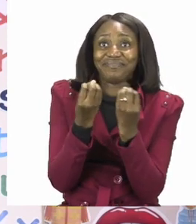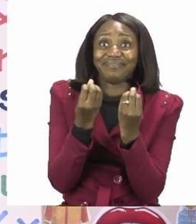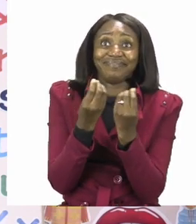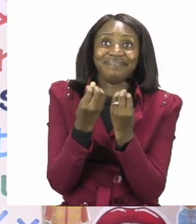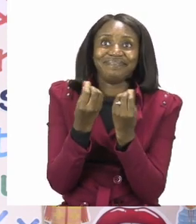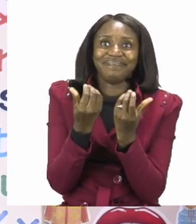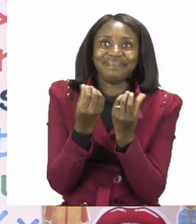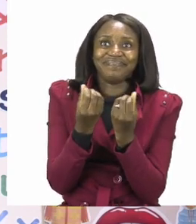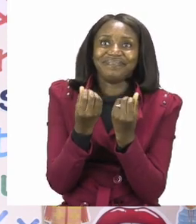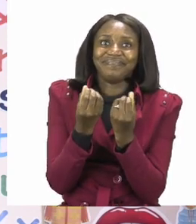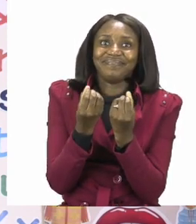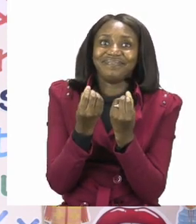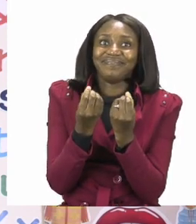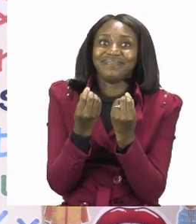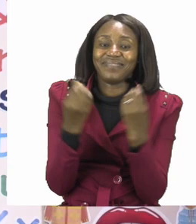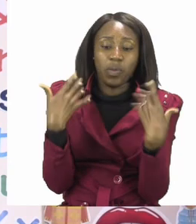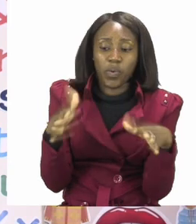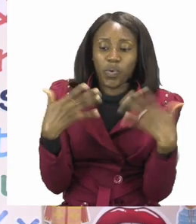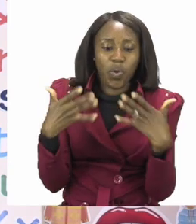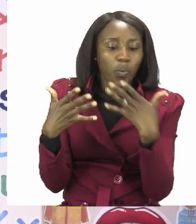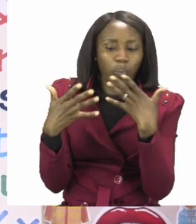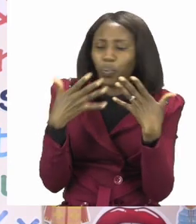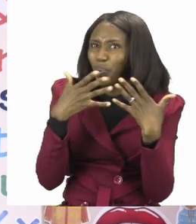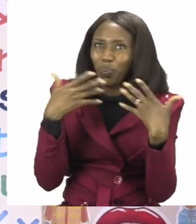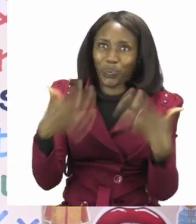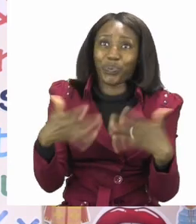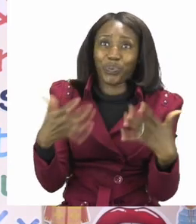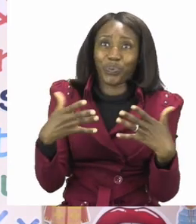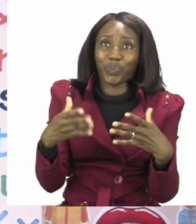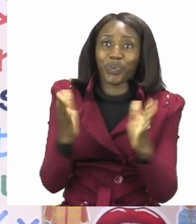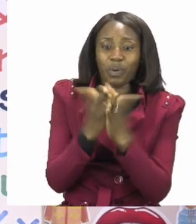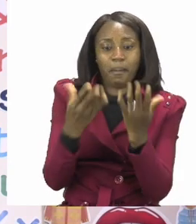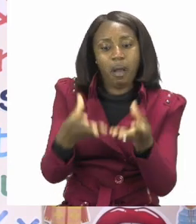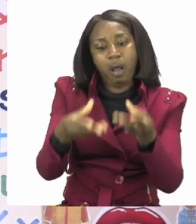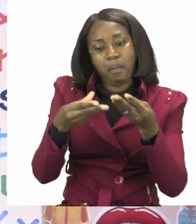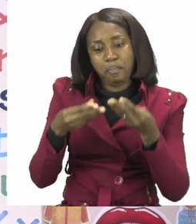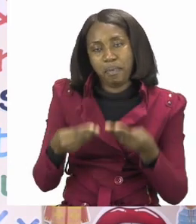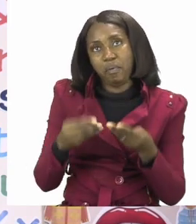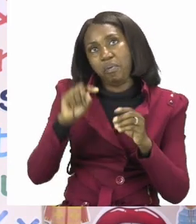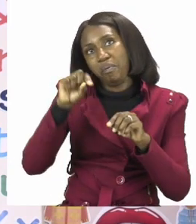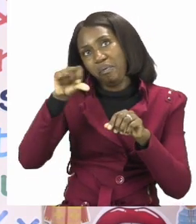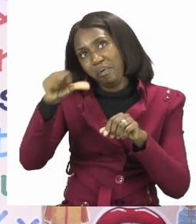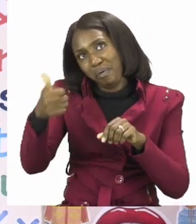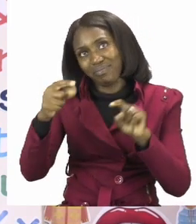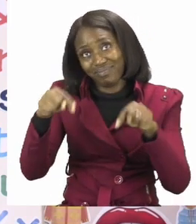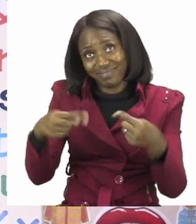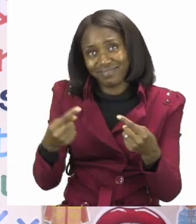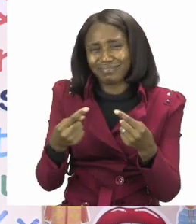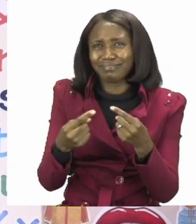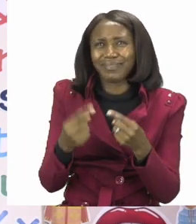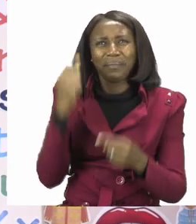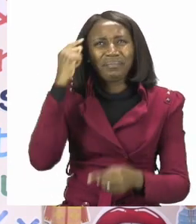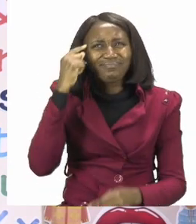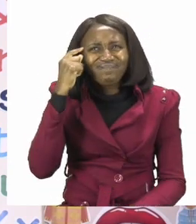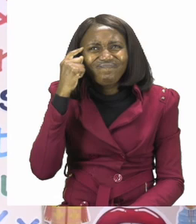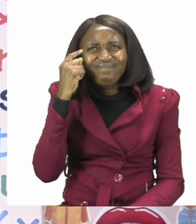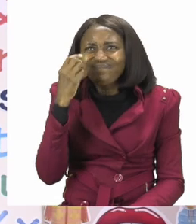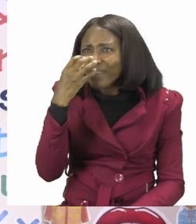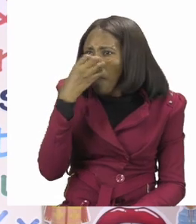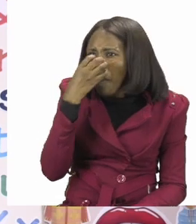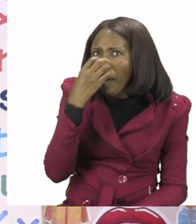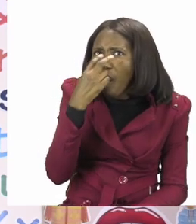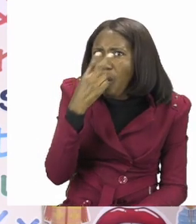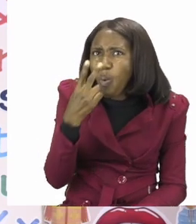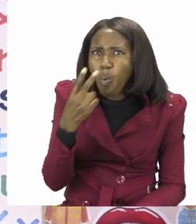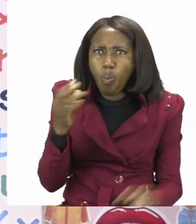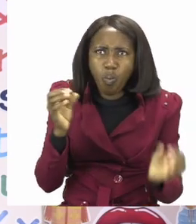too. Then make sure your hands are dry before you touch anything else. I wonder though, I have not seen Sashi the